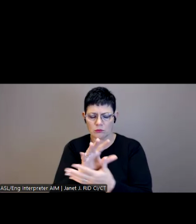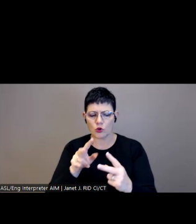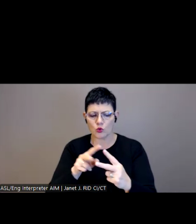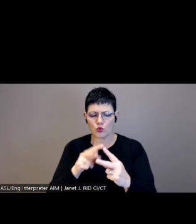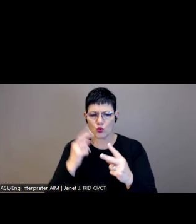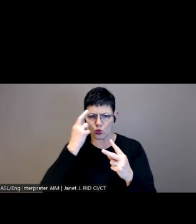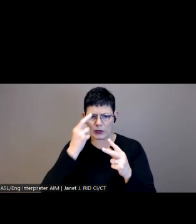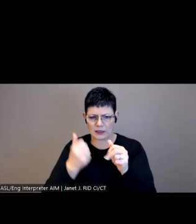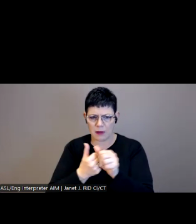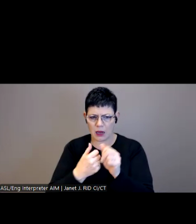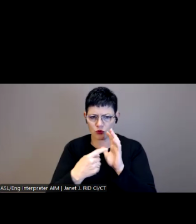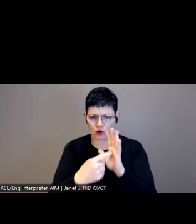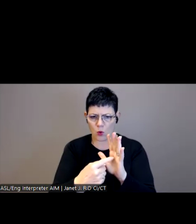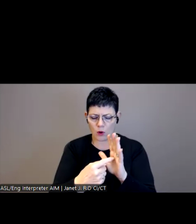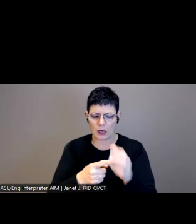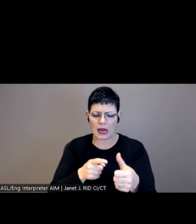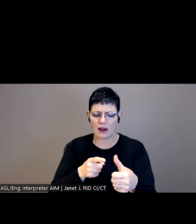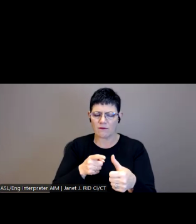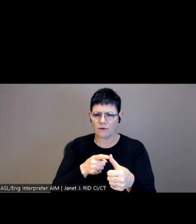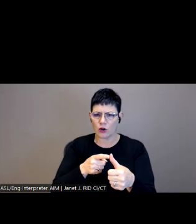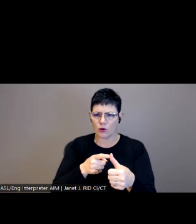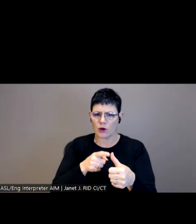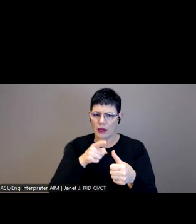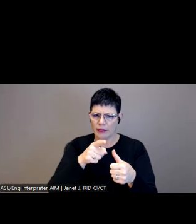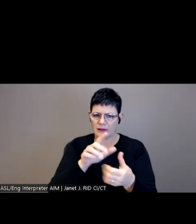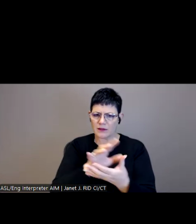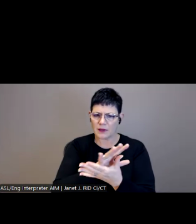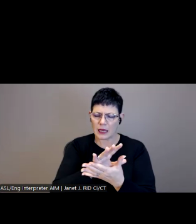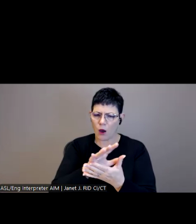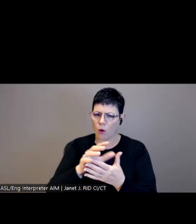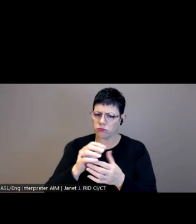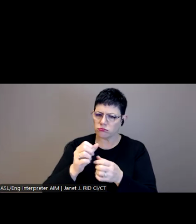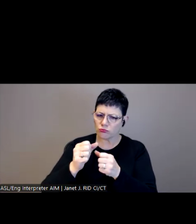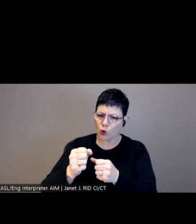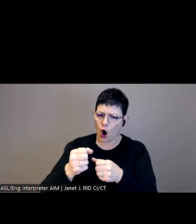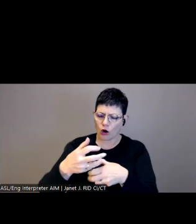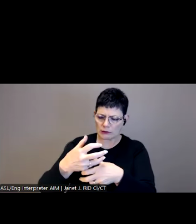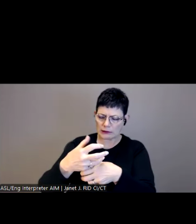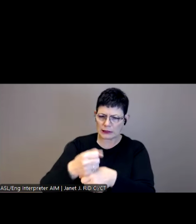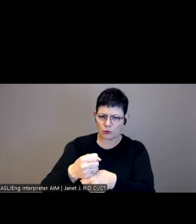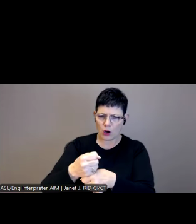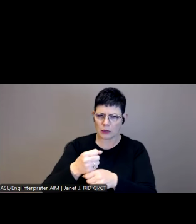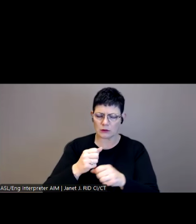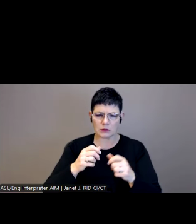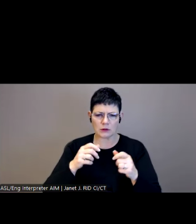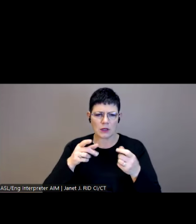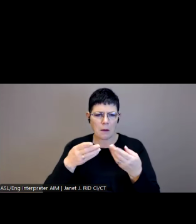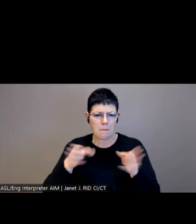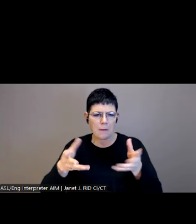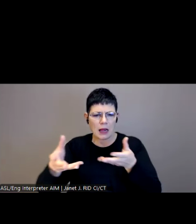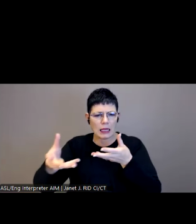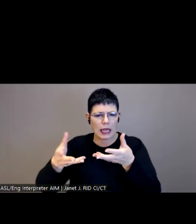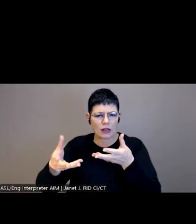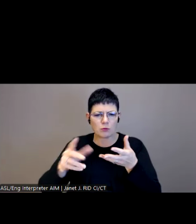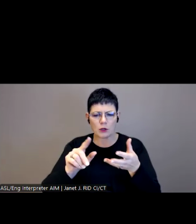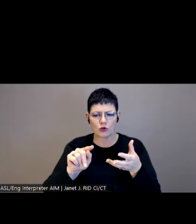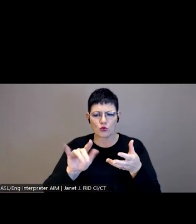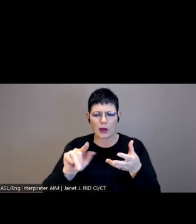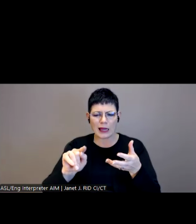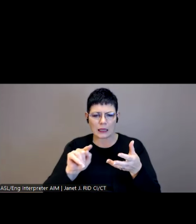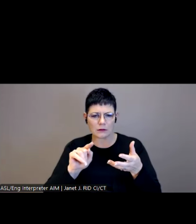purposes. One, because I think this video does a good job of summarizing what this public engagement toolkit